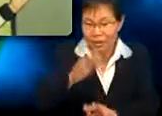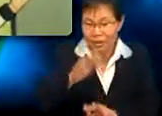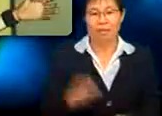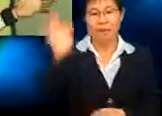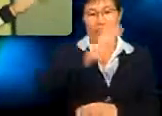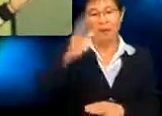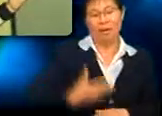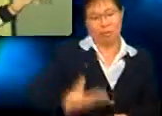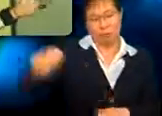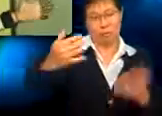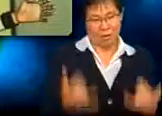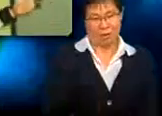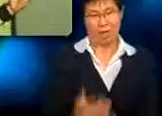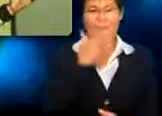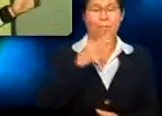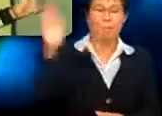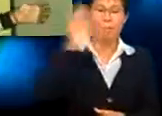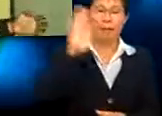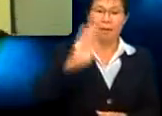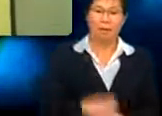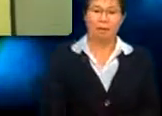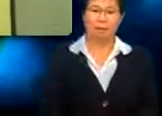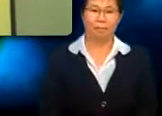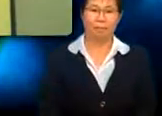Bye. Gotta go now. Bye-bye.